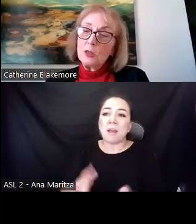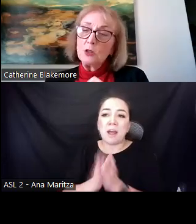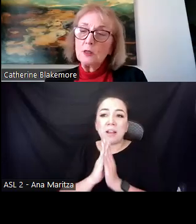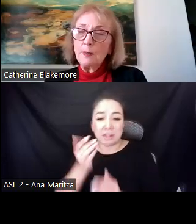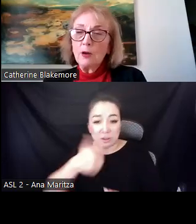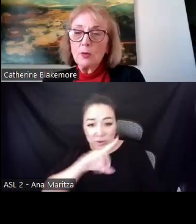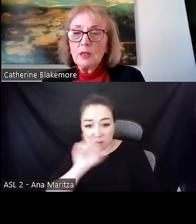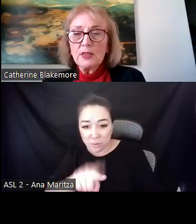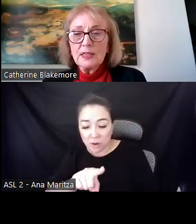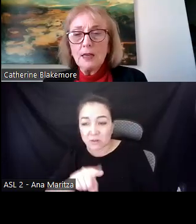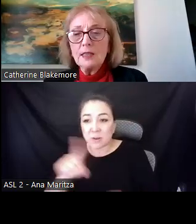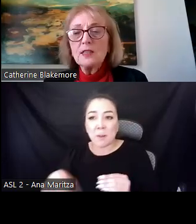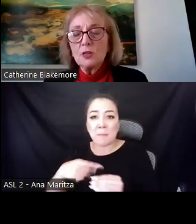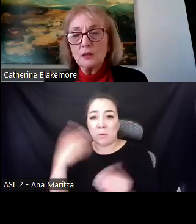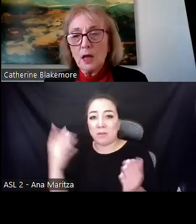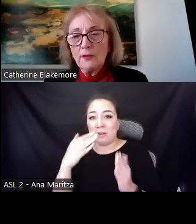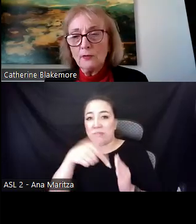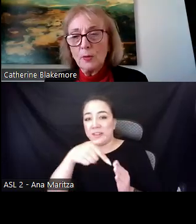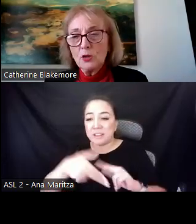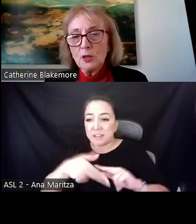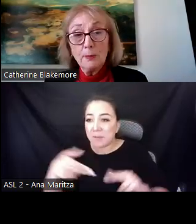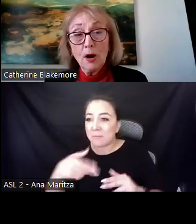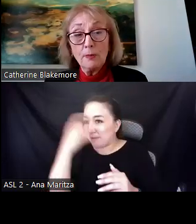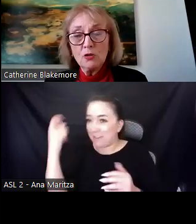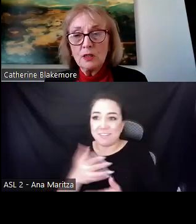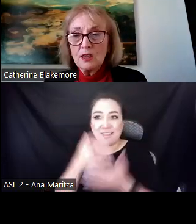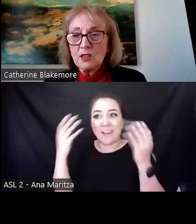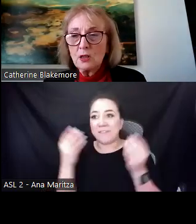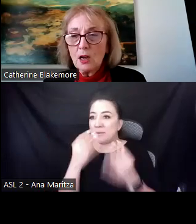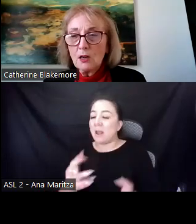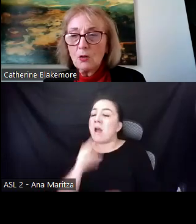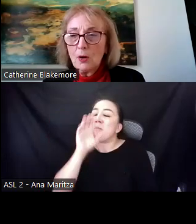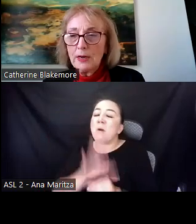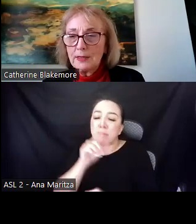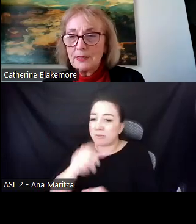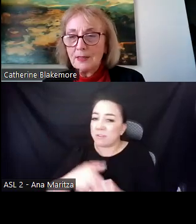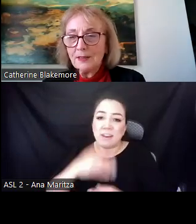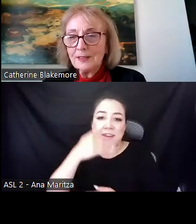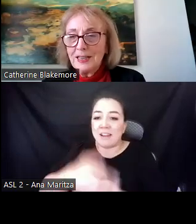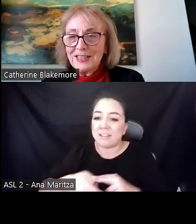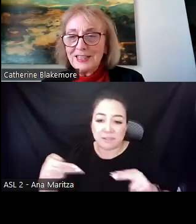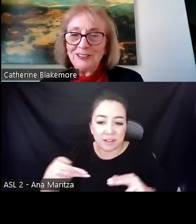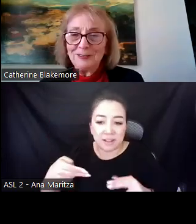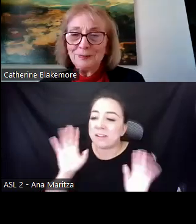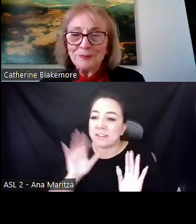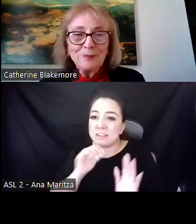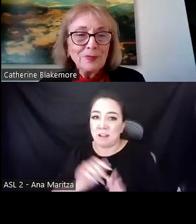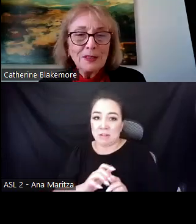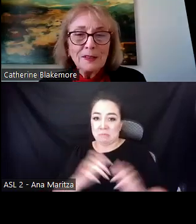any questions about what's on this slide? Because there's a lot of information there. I promise you the next are not quite as dense.